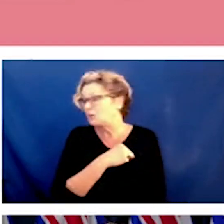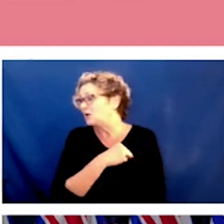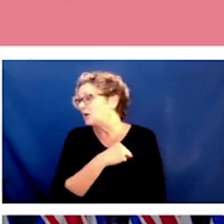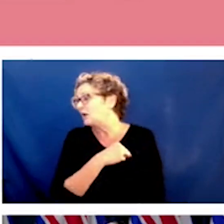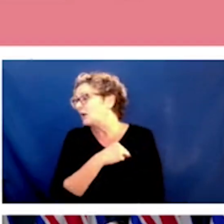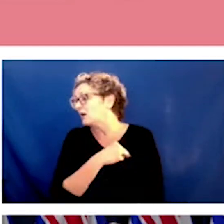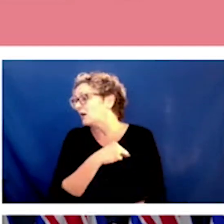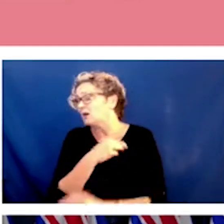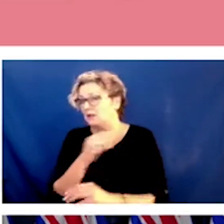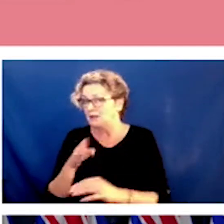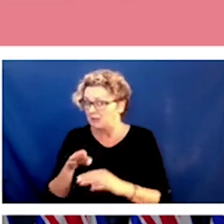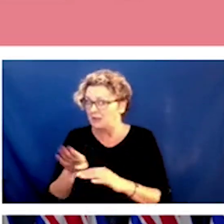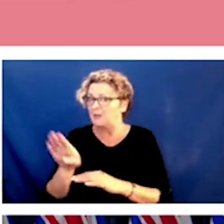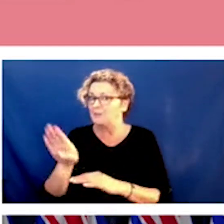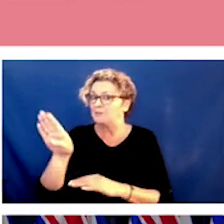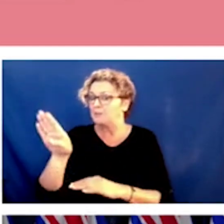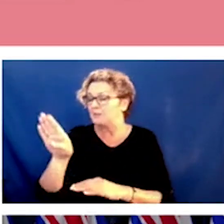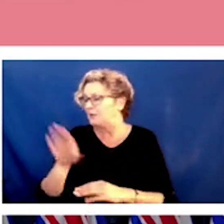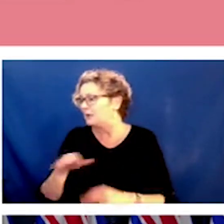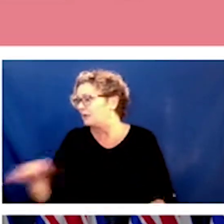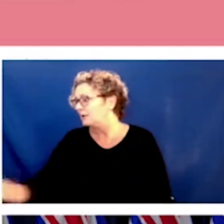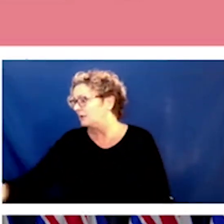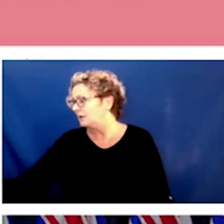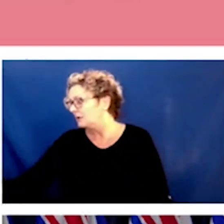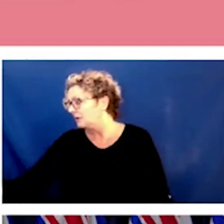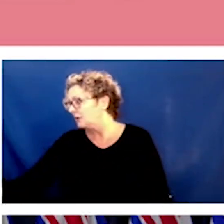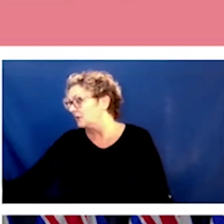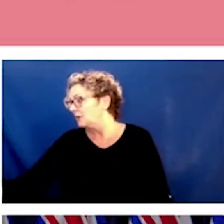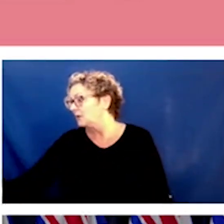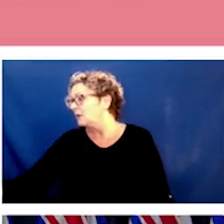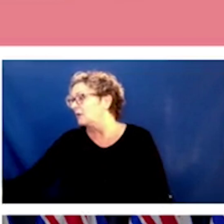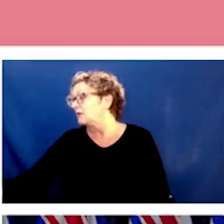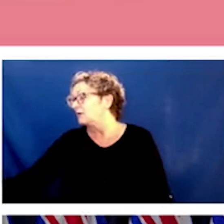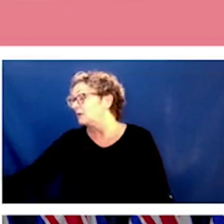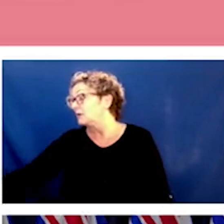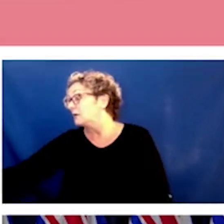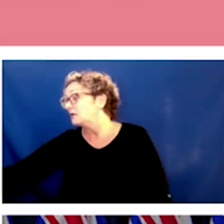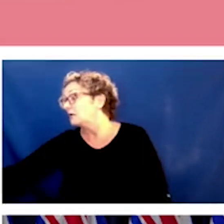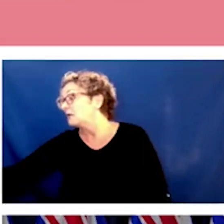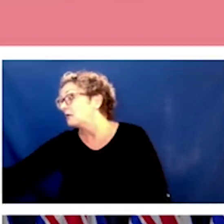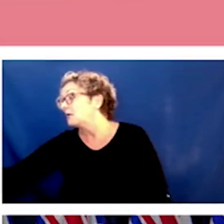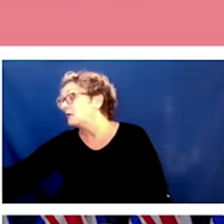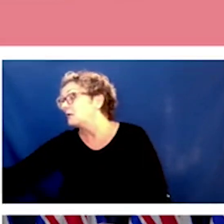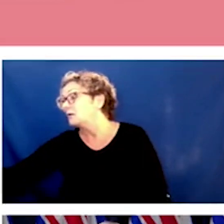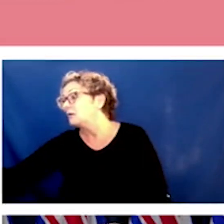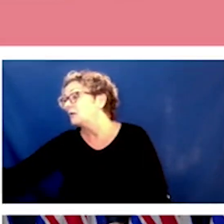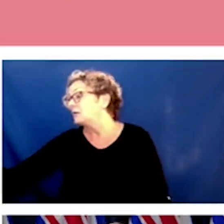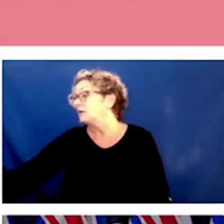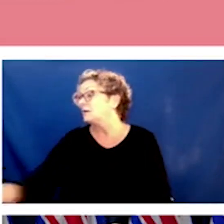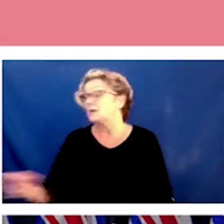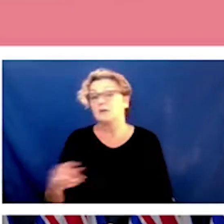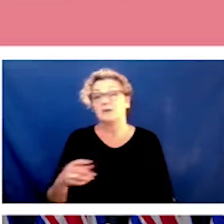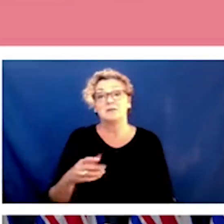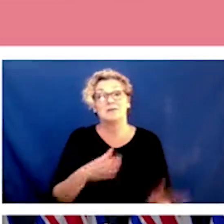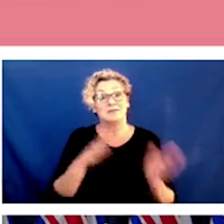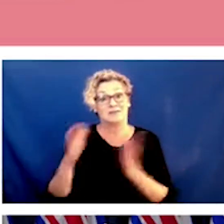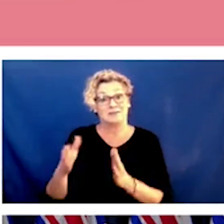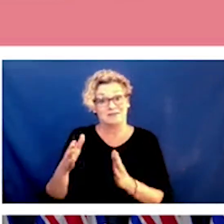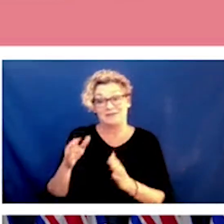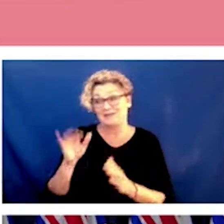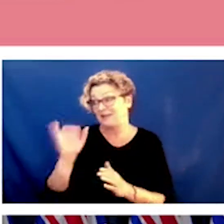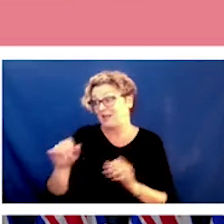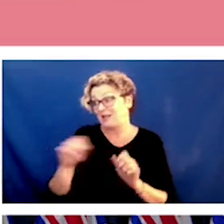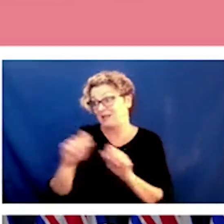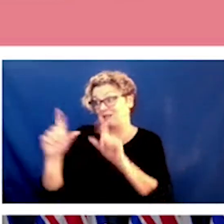Quebec is at a rapidly increasing rates. We're seeing Alberta being very similar to us at a